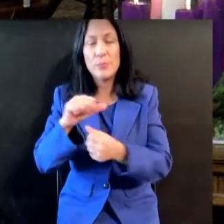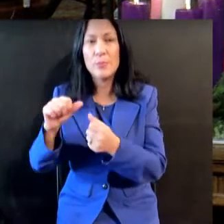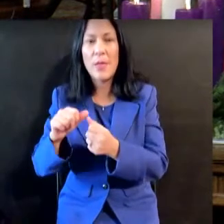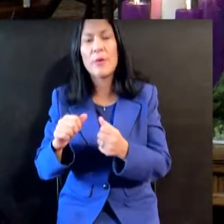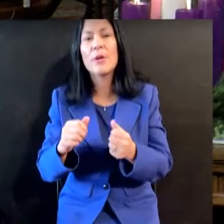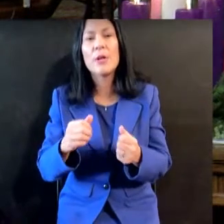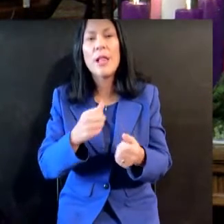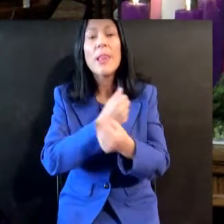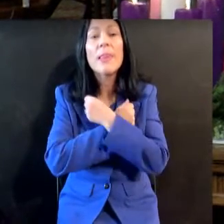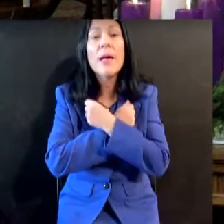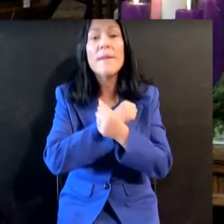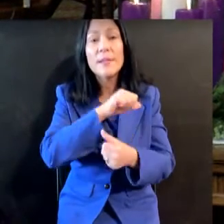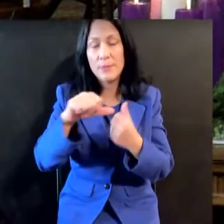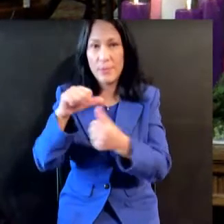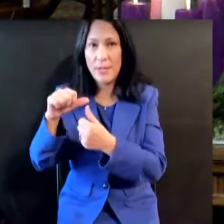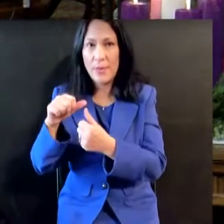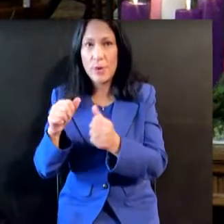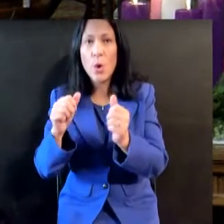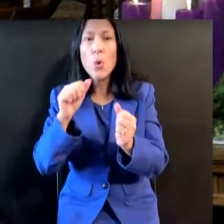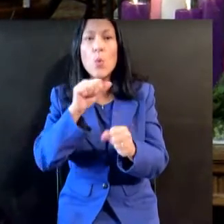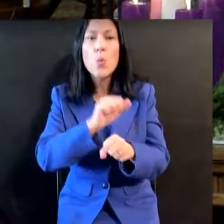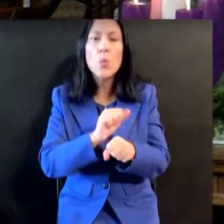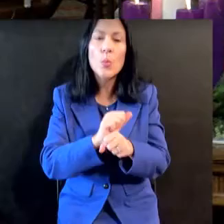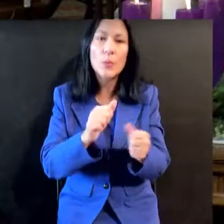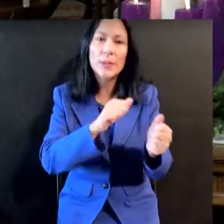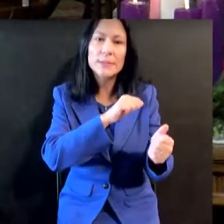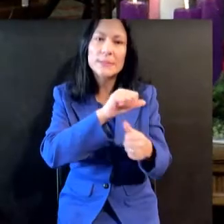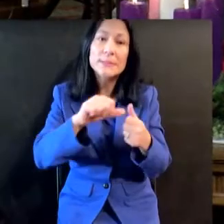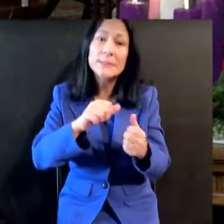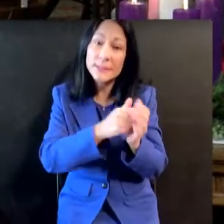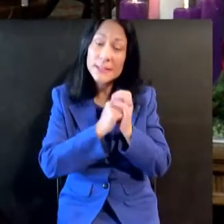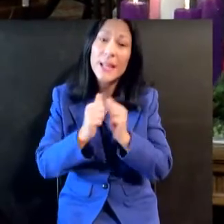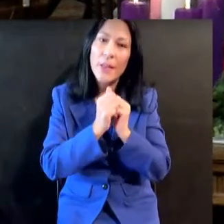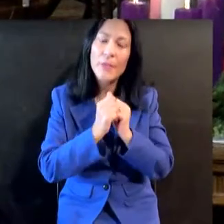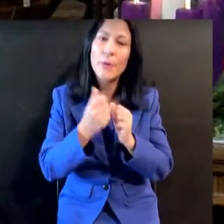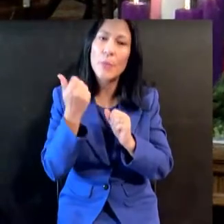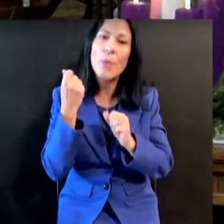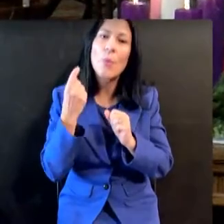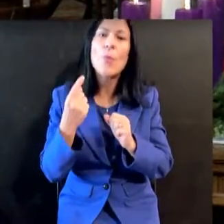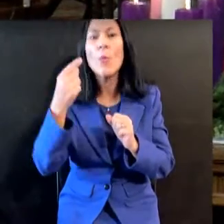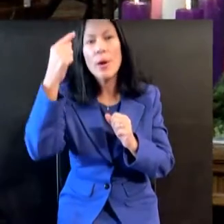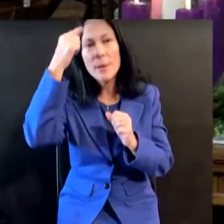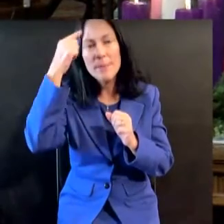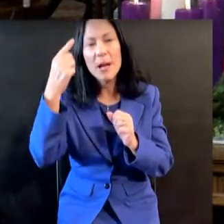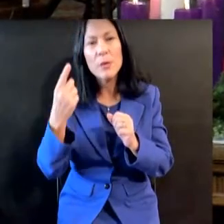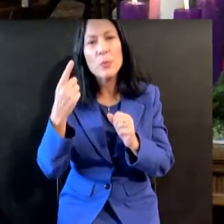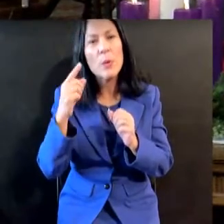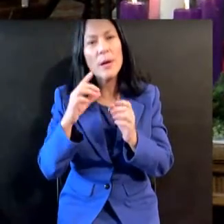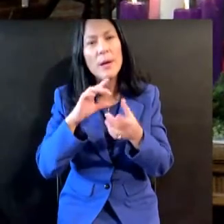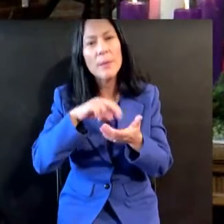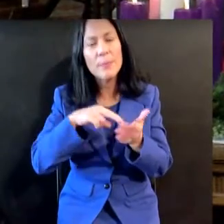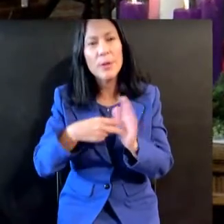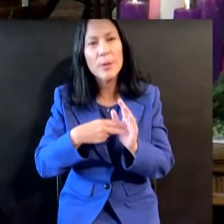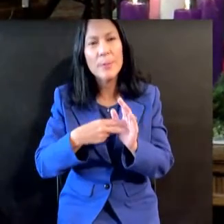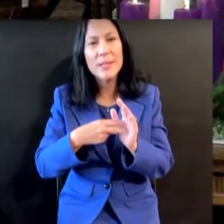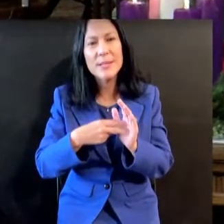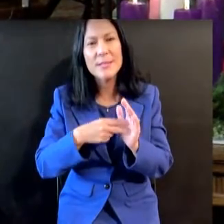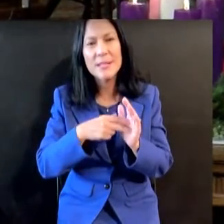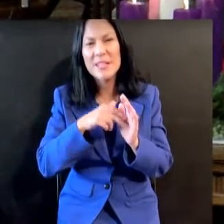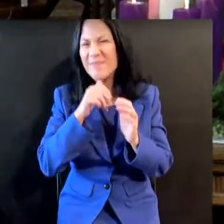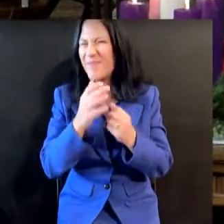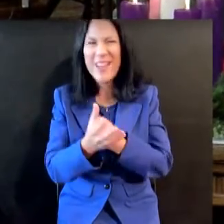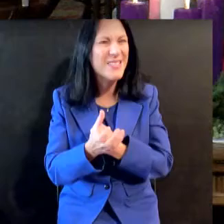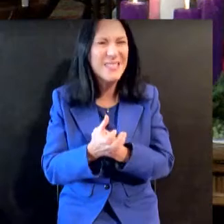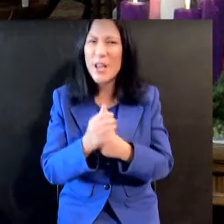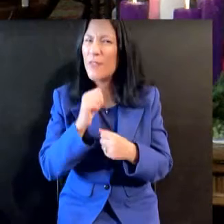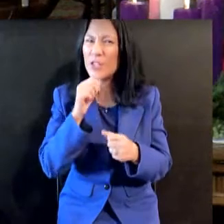another, and working together with one mind and purpose. Don't be selfish. Don't